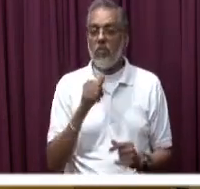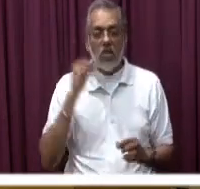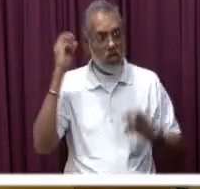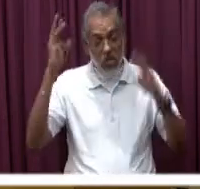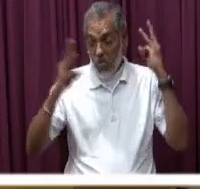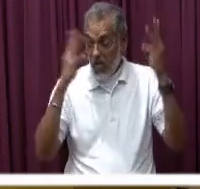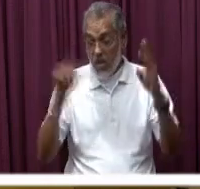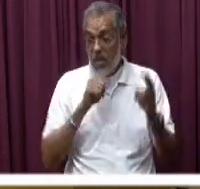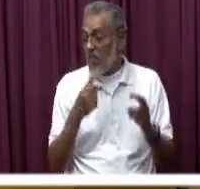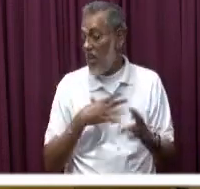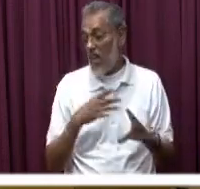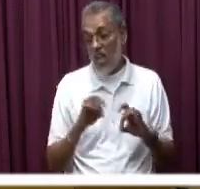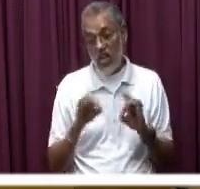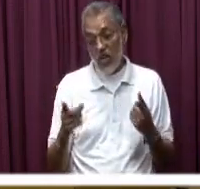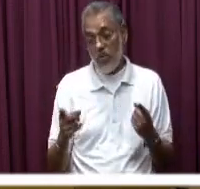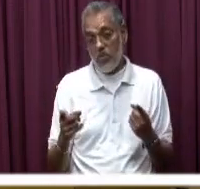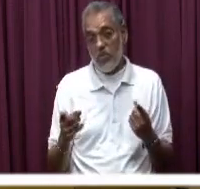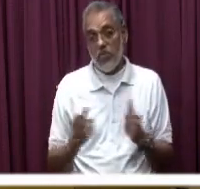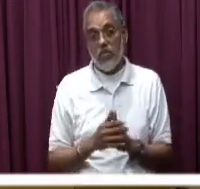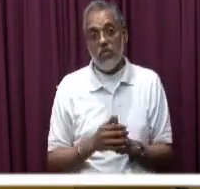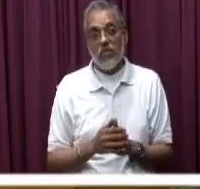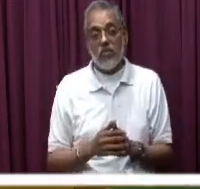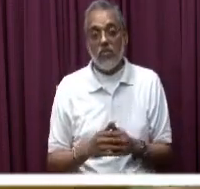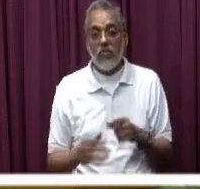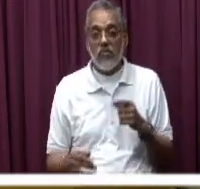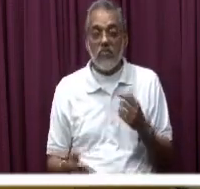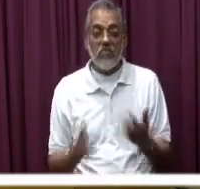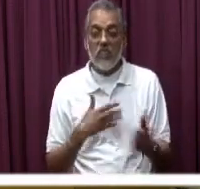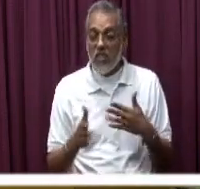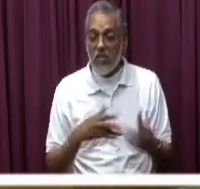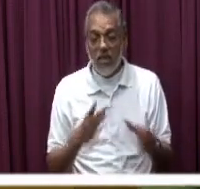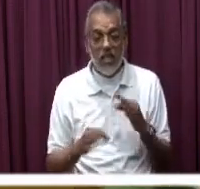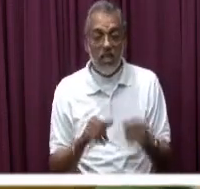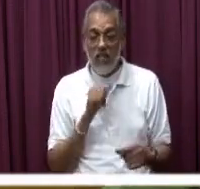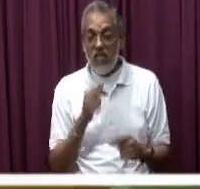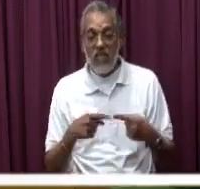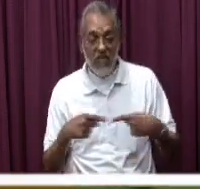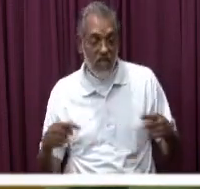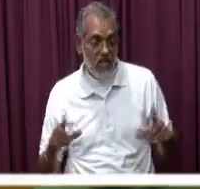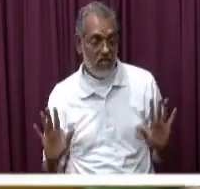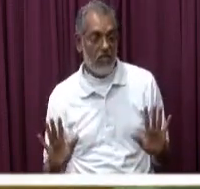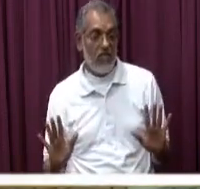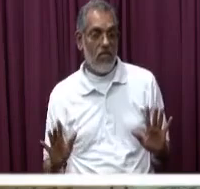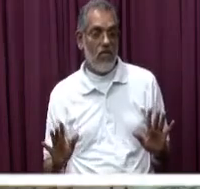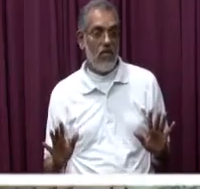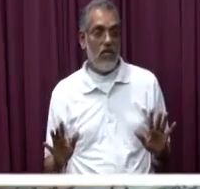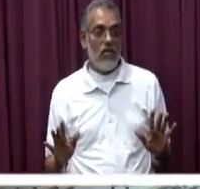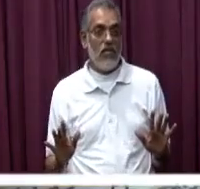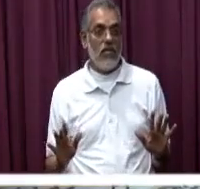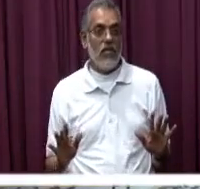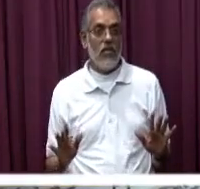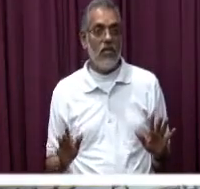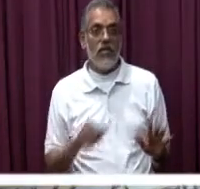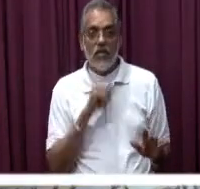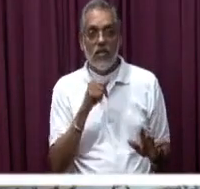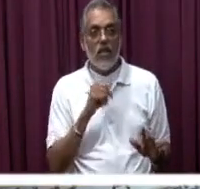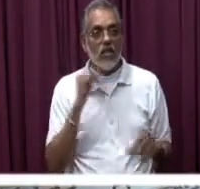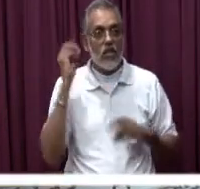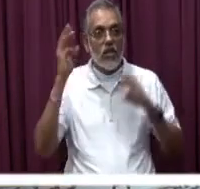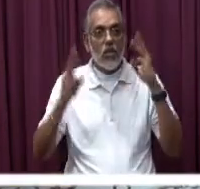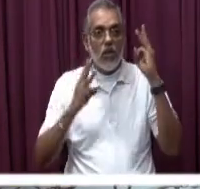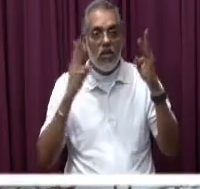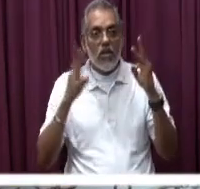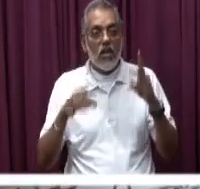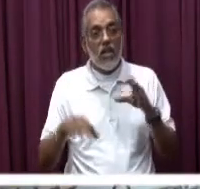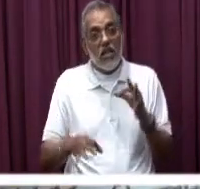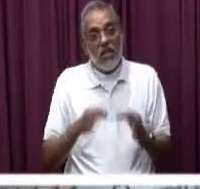don't like you. Don't even worry if they unfriend you. Don't worry if they unfriend you. Don't worry if they